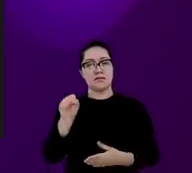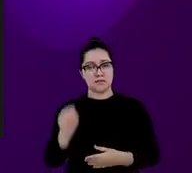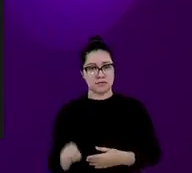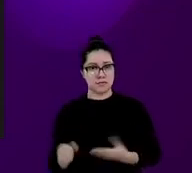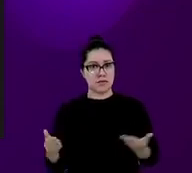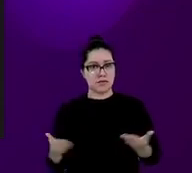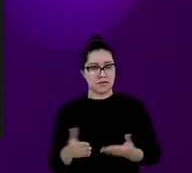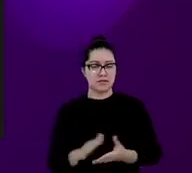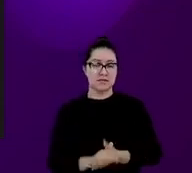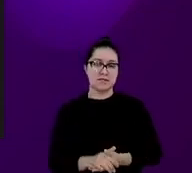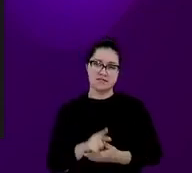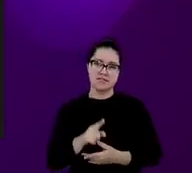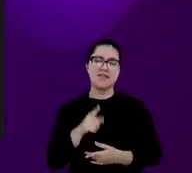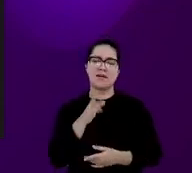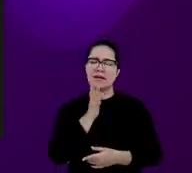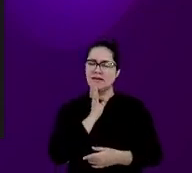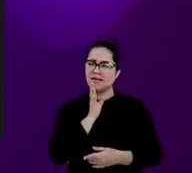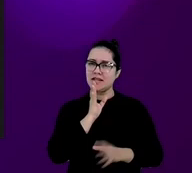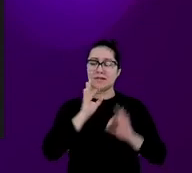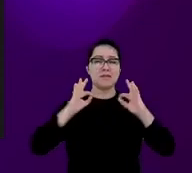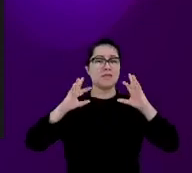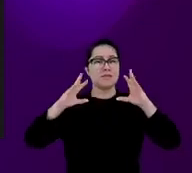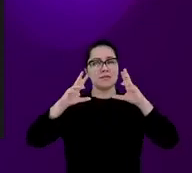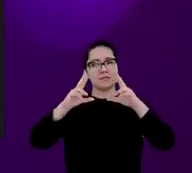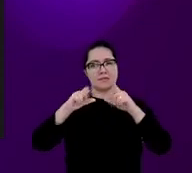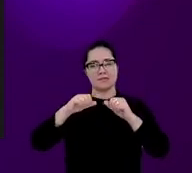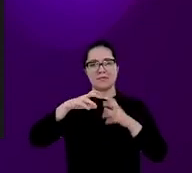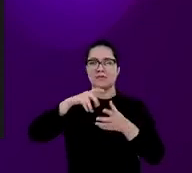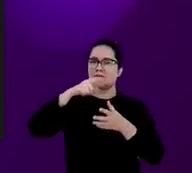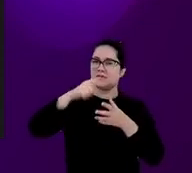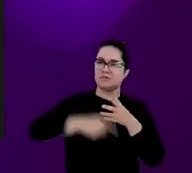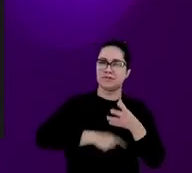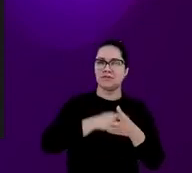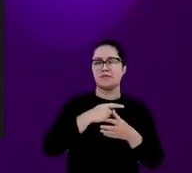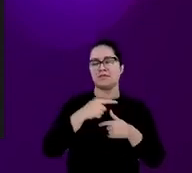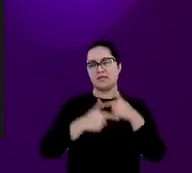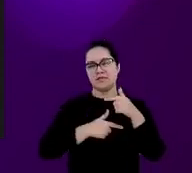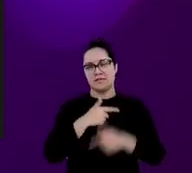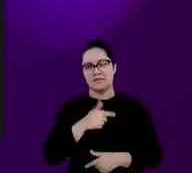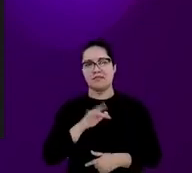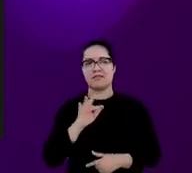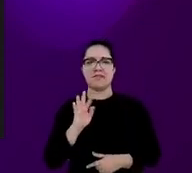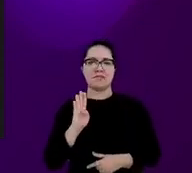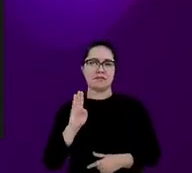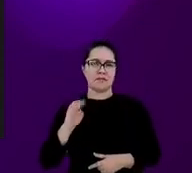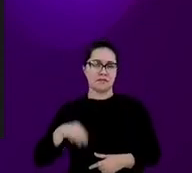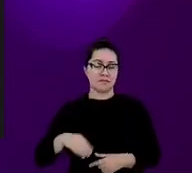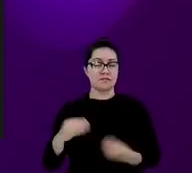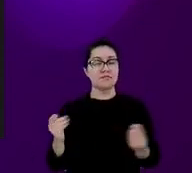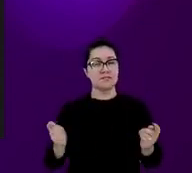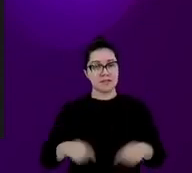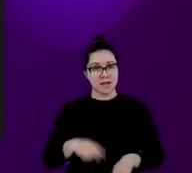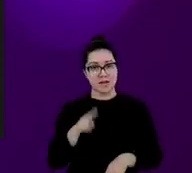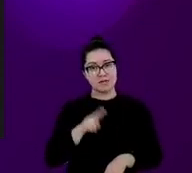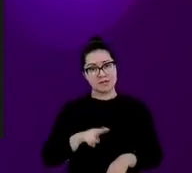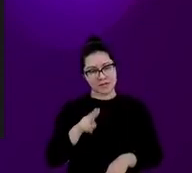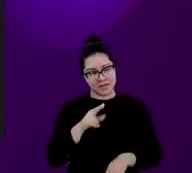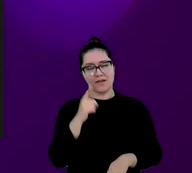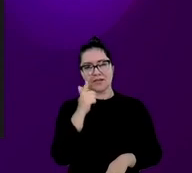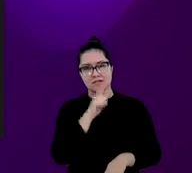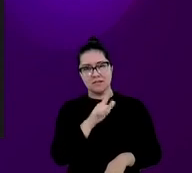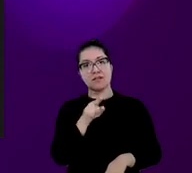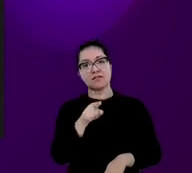world that is working with photobiomodulation. Would you like to say a few words of the different ways photobiomodulation